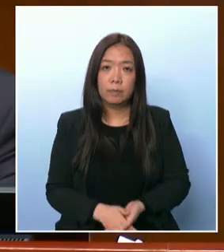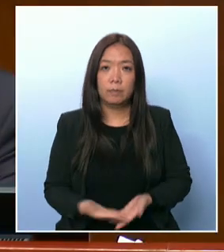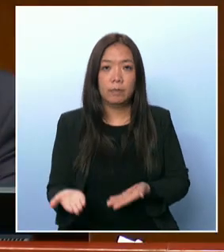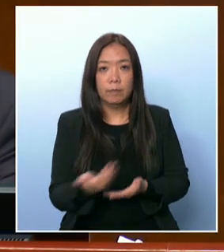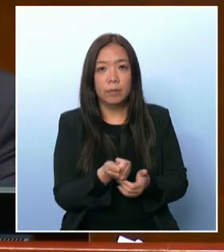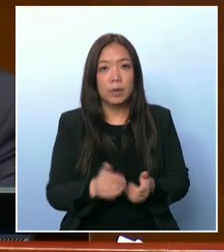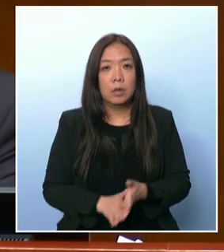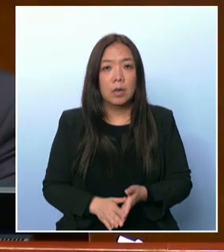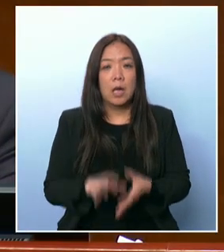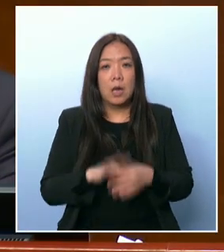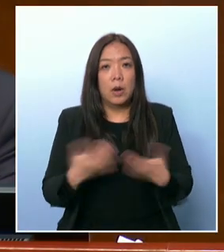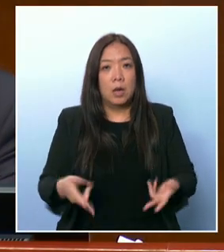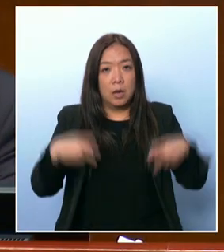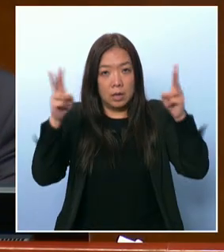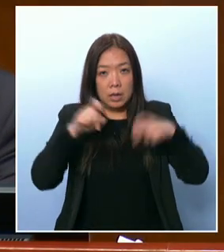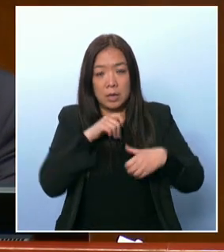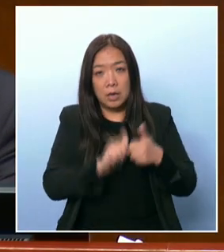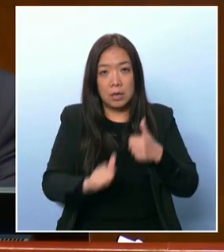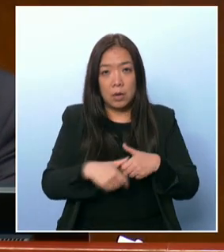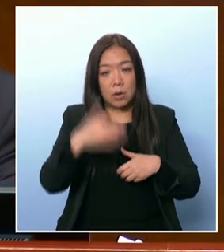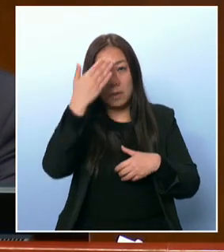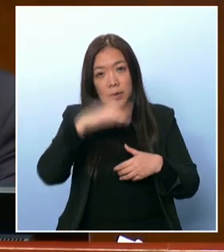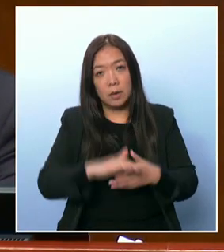$1,500 per dose. Thank you.